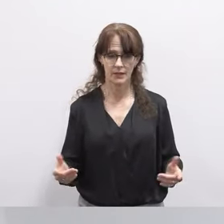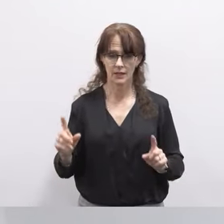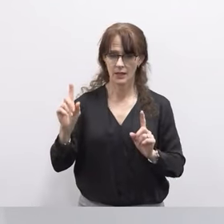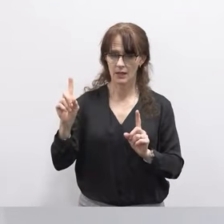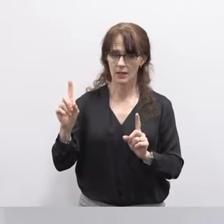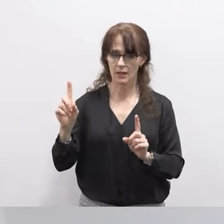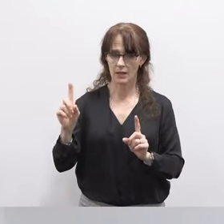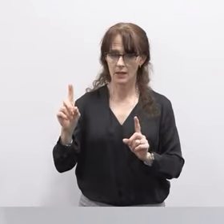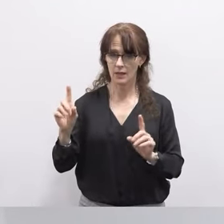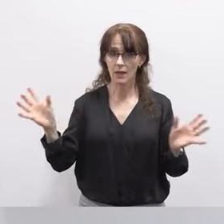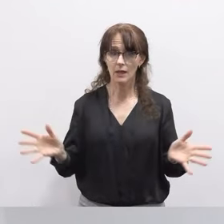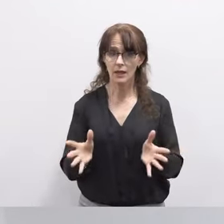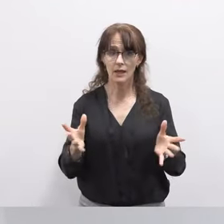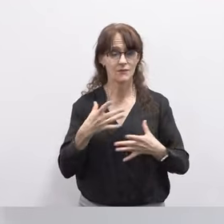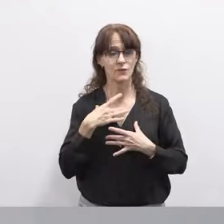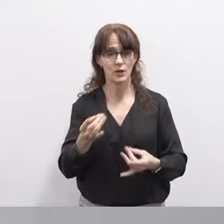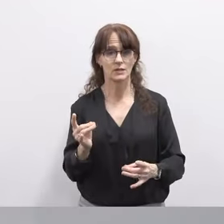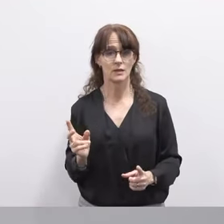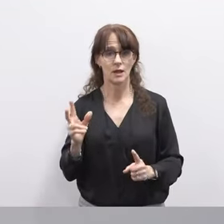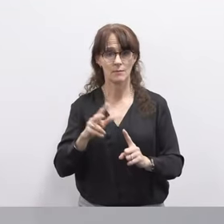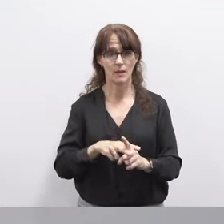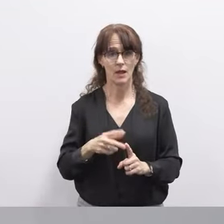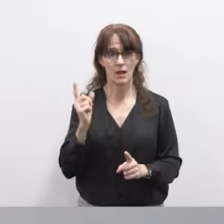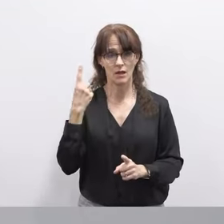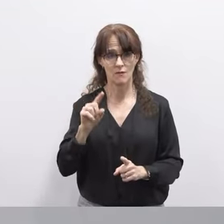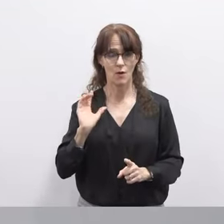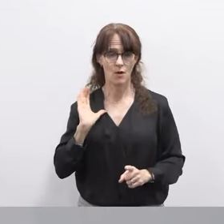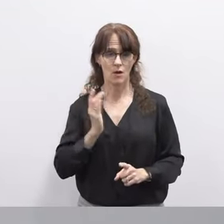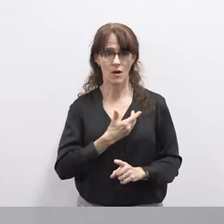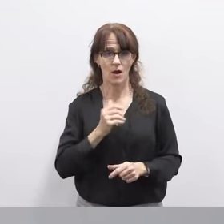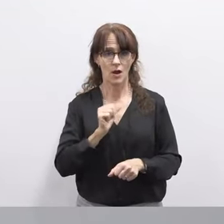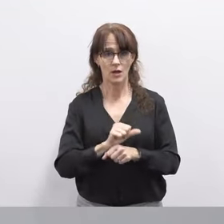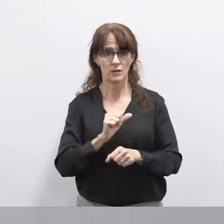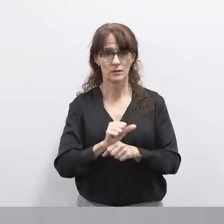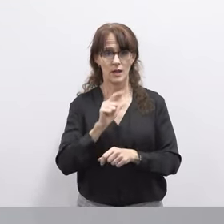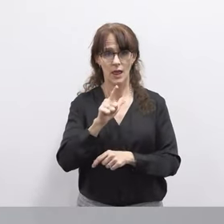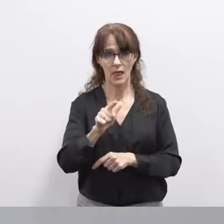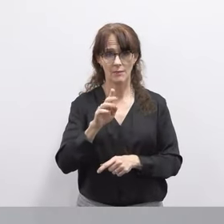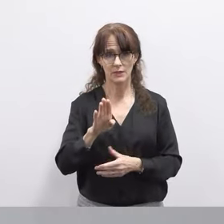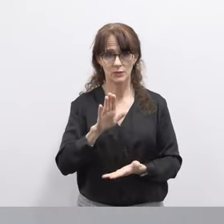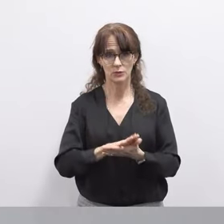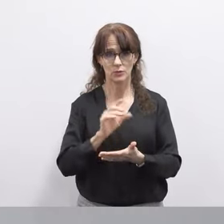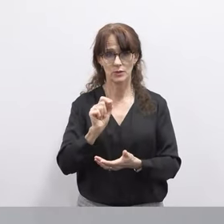the plug again. If you're interested in applying for our jobs,